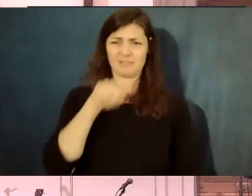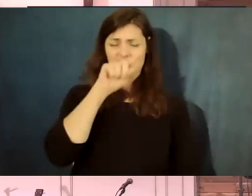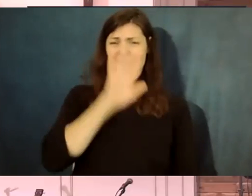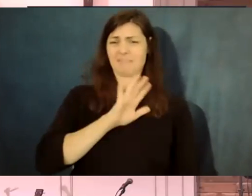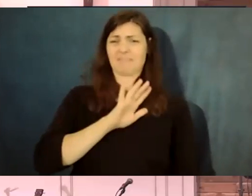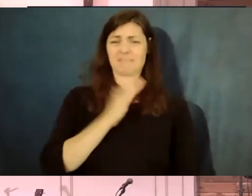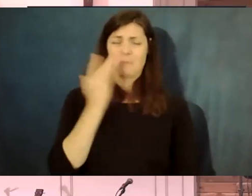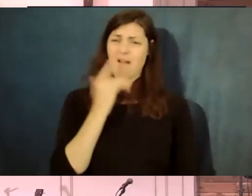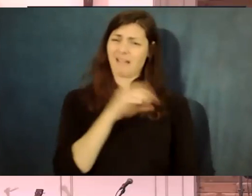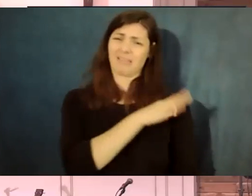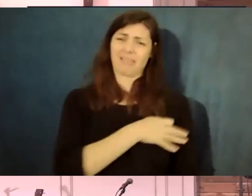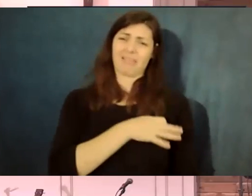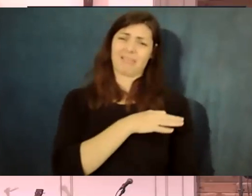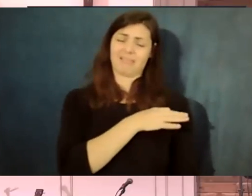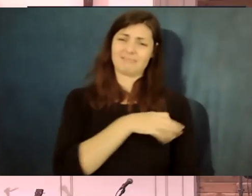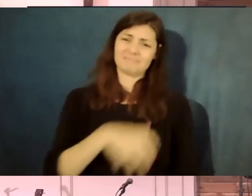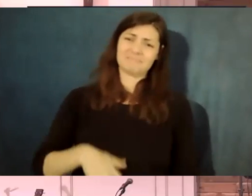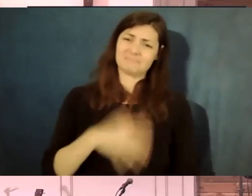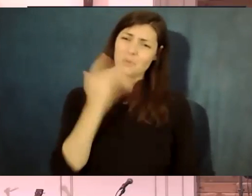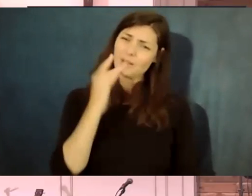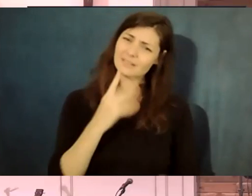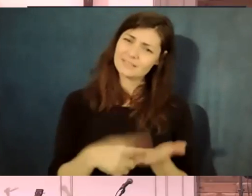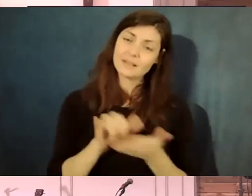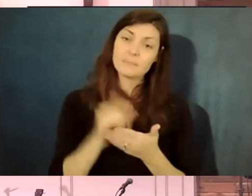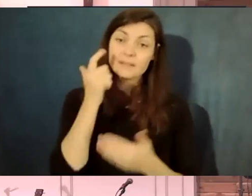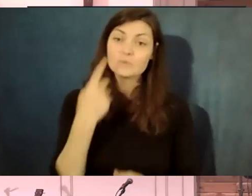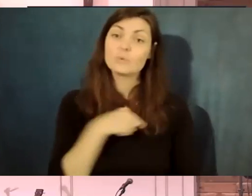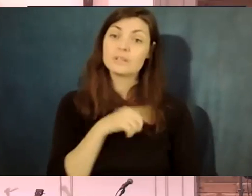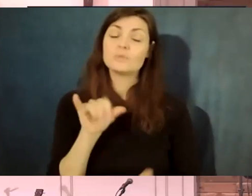gross. Because we do the same thing spiritually.